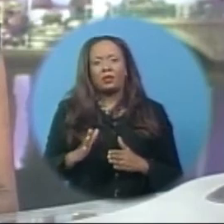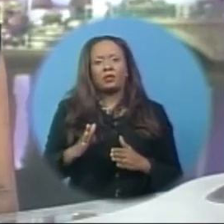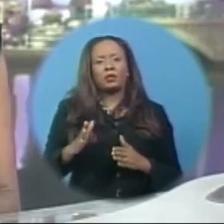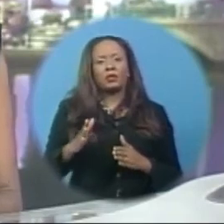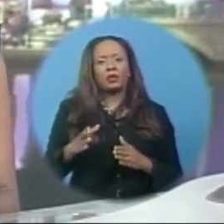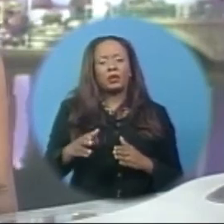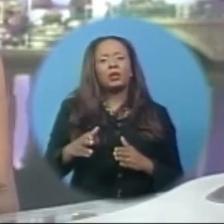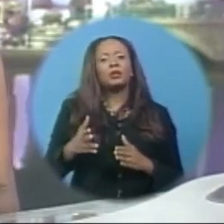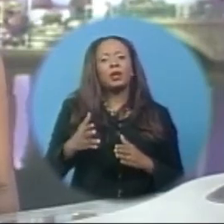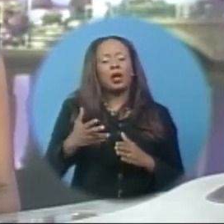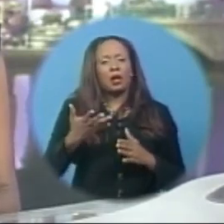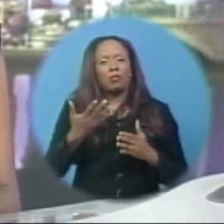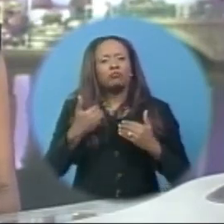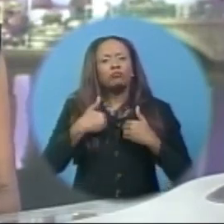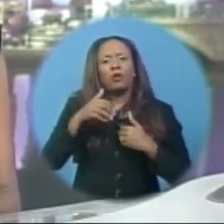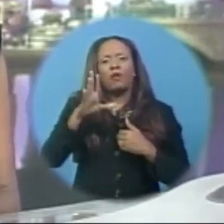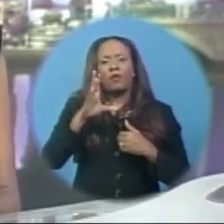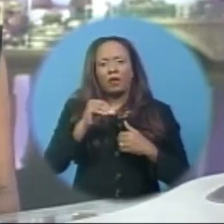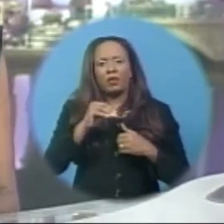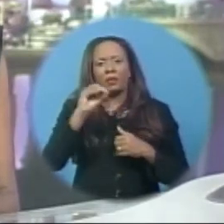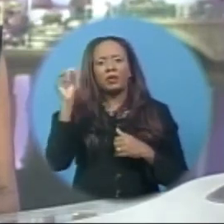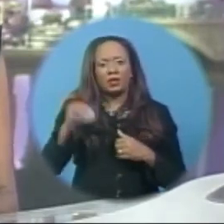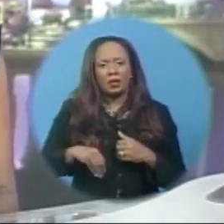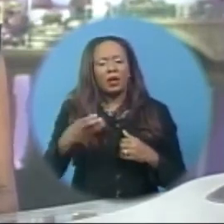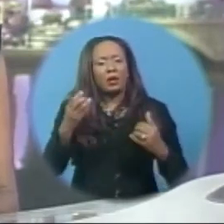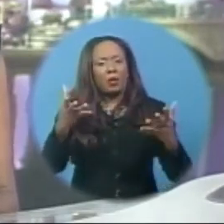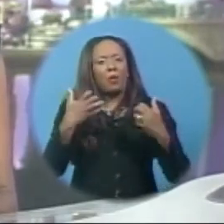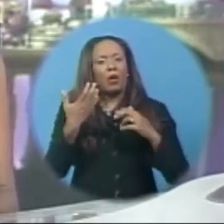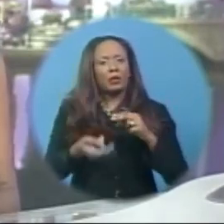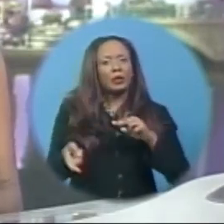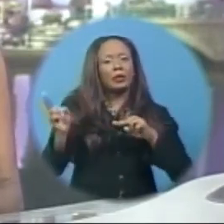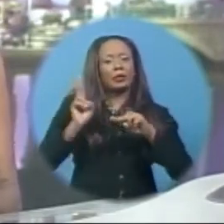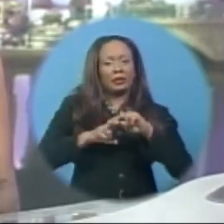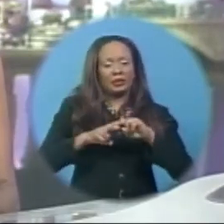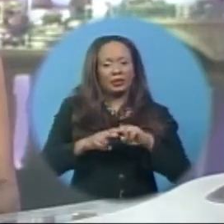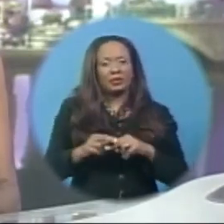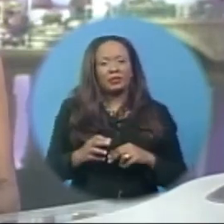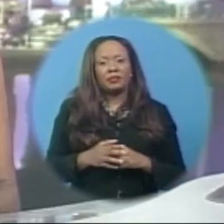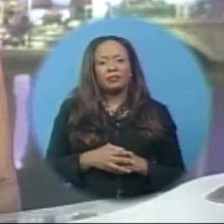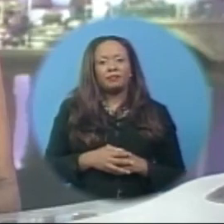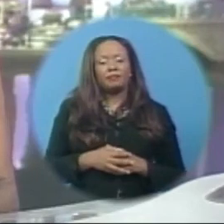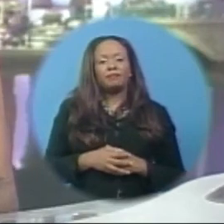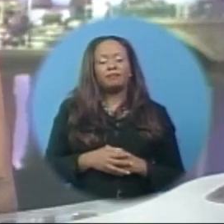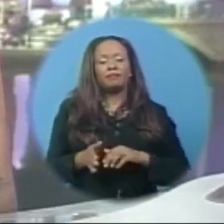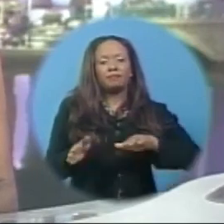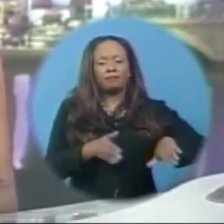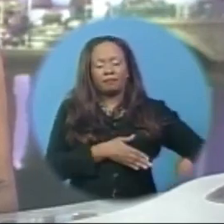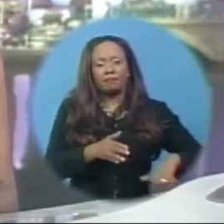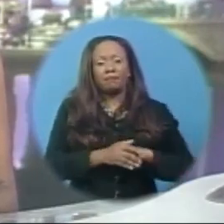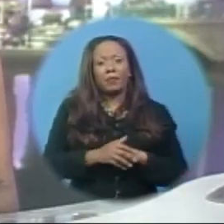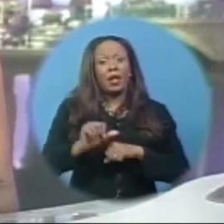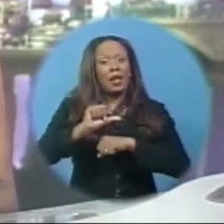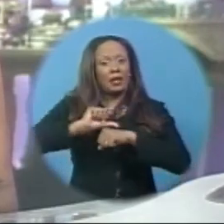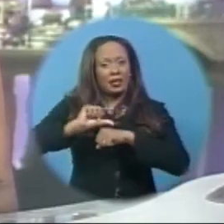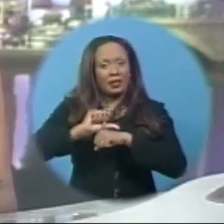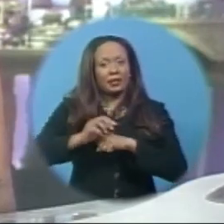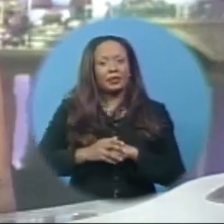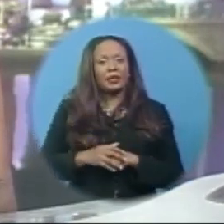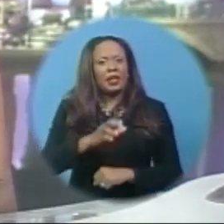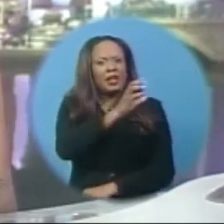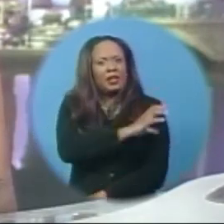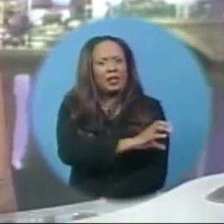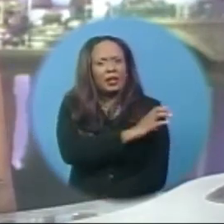every effort will be made to increase this proportion. Over to Antigua now. A clinical psychologist